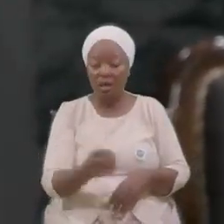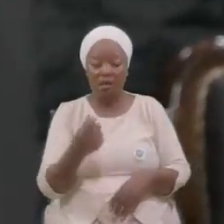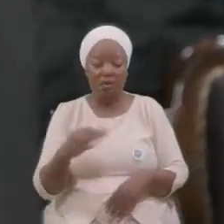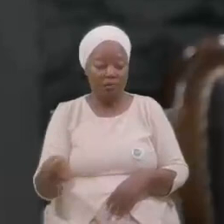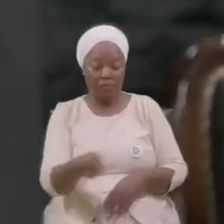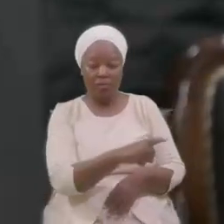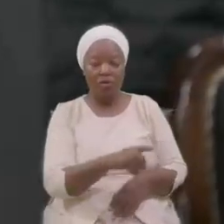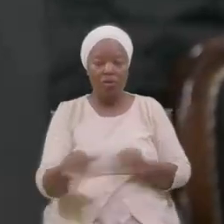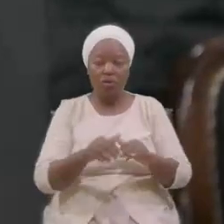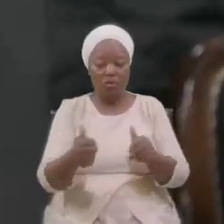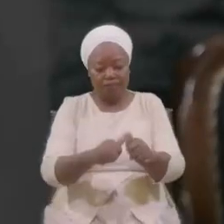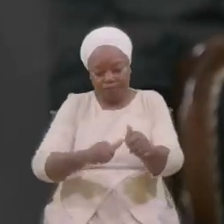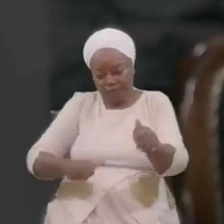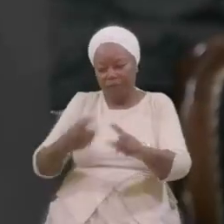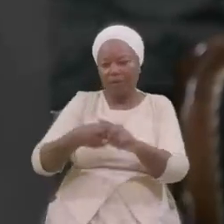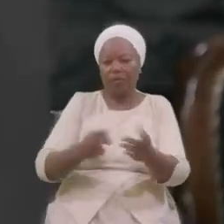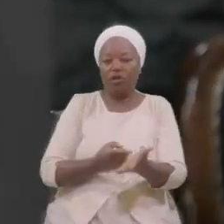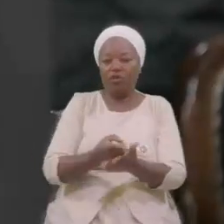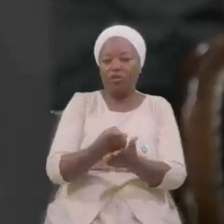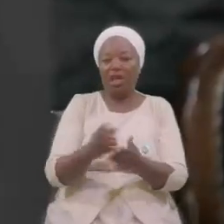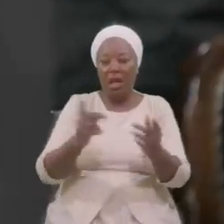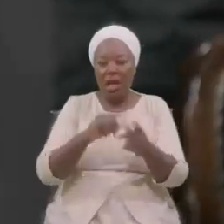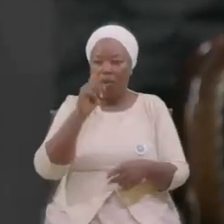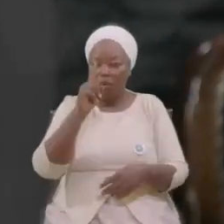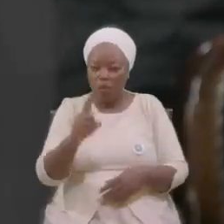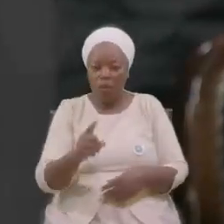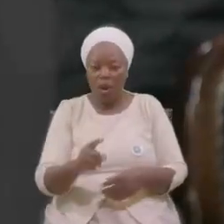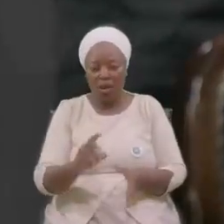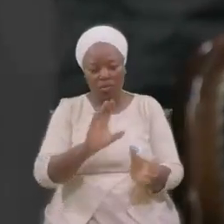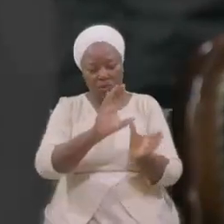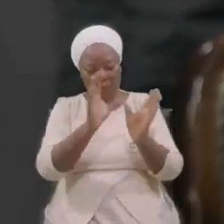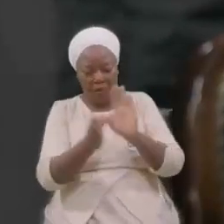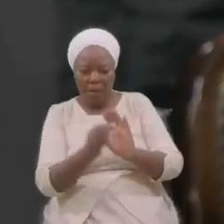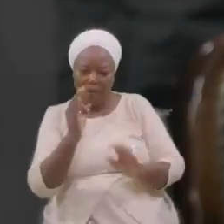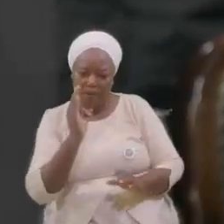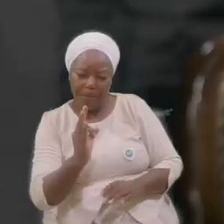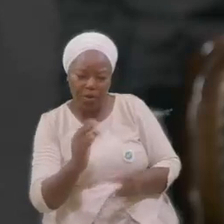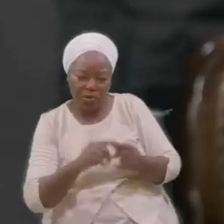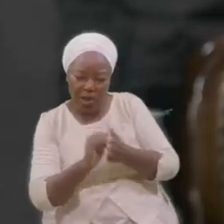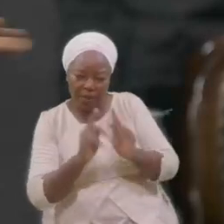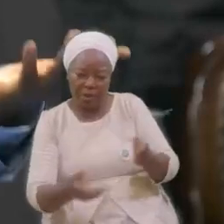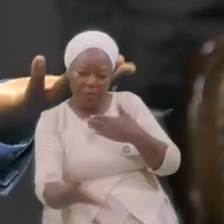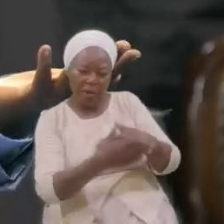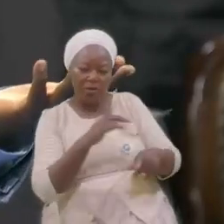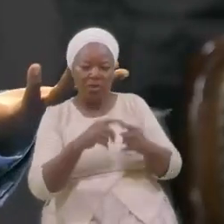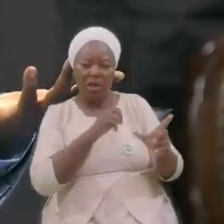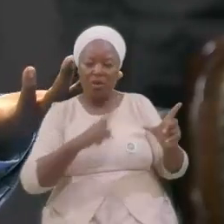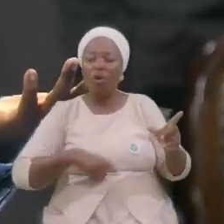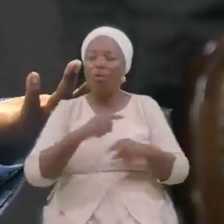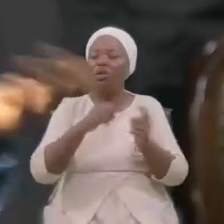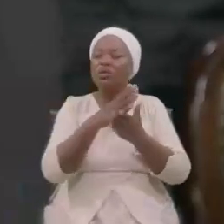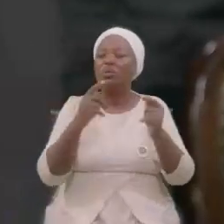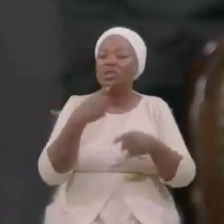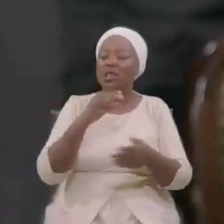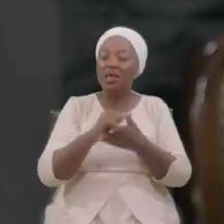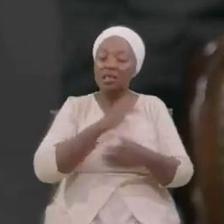err from the truth and one convert him, which somebody claims to be born